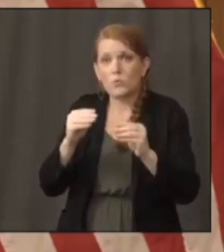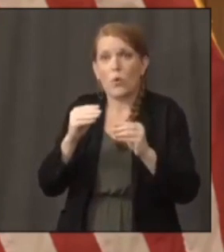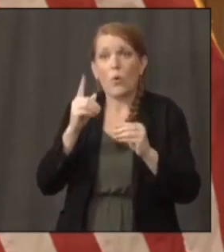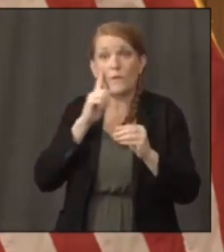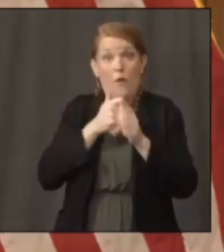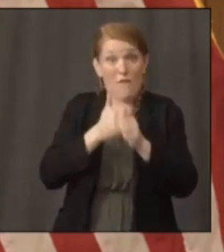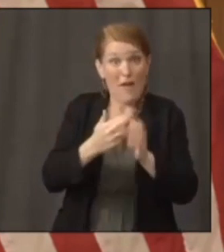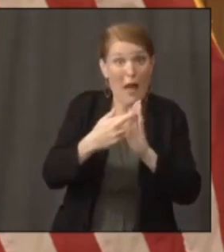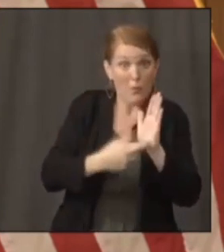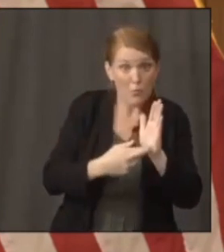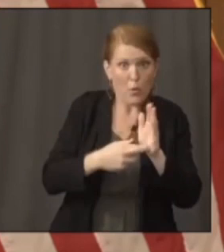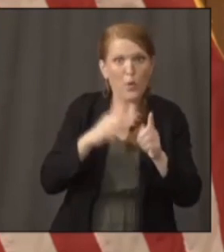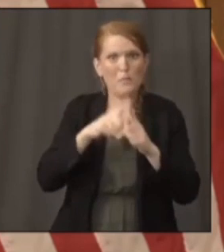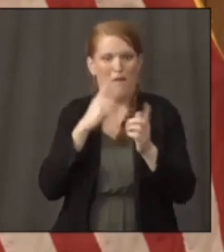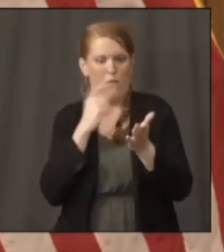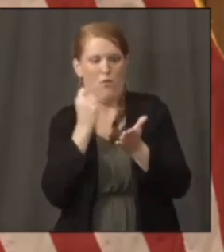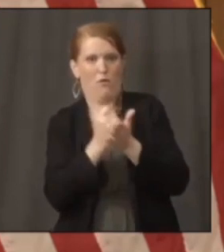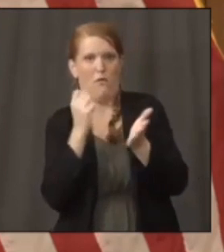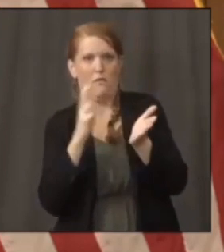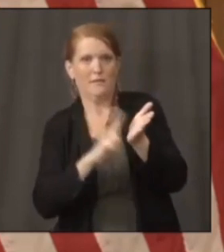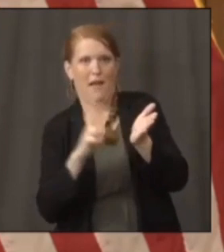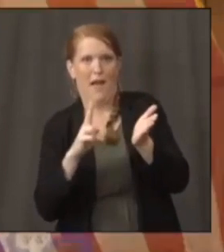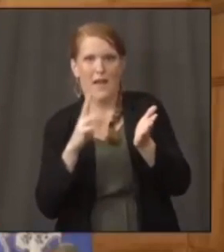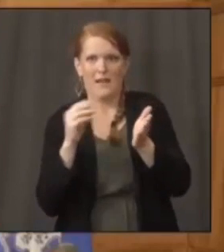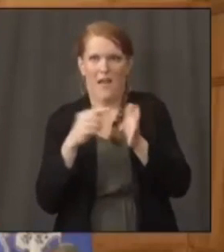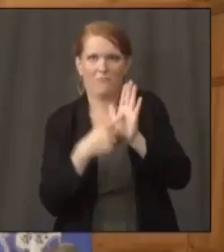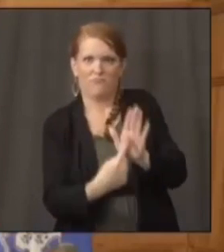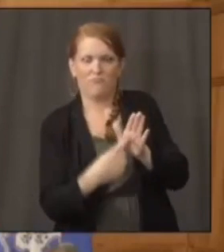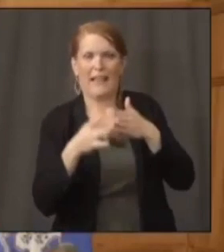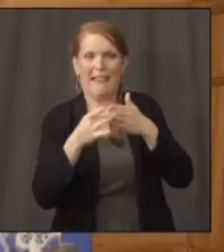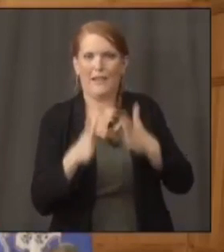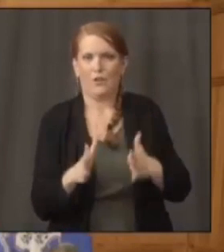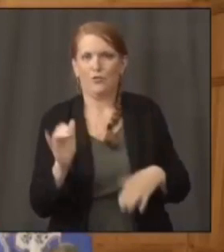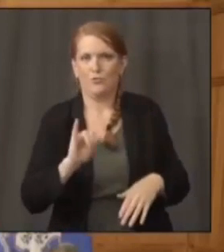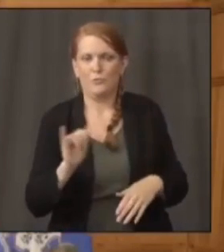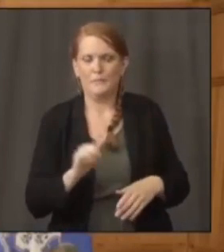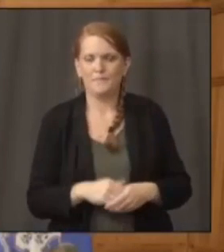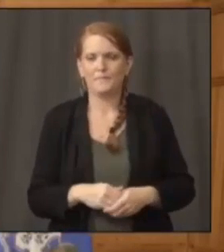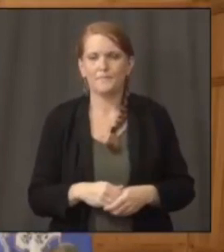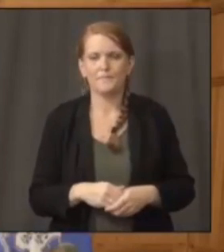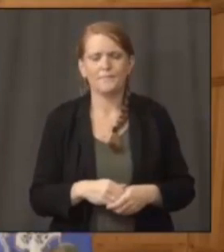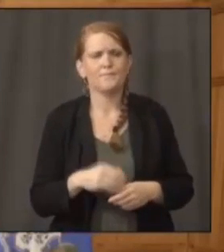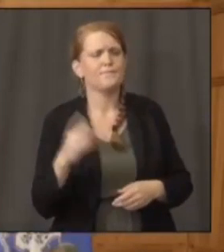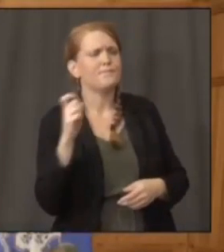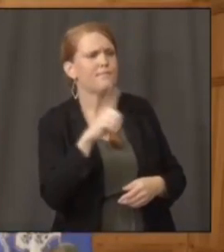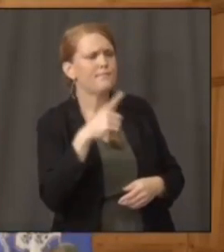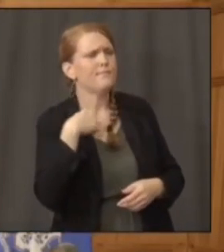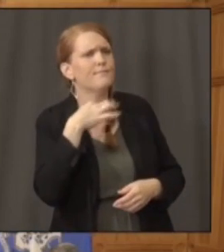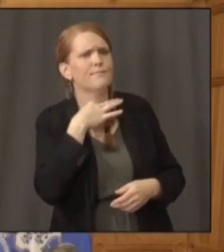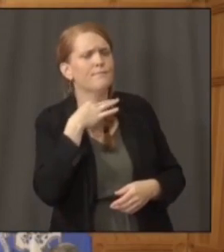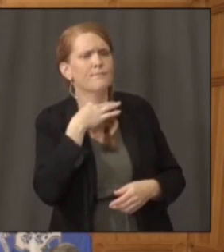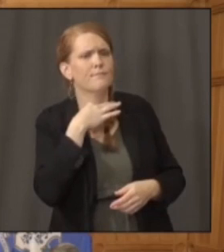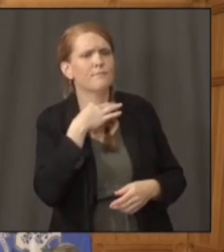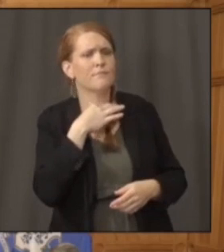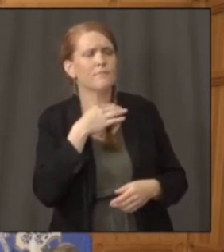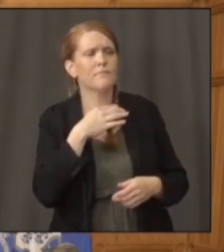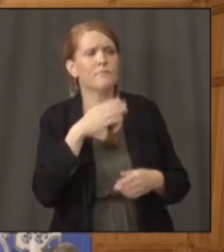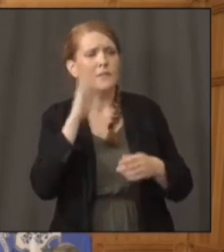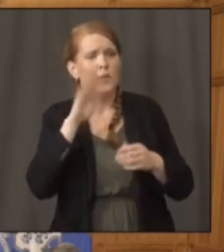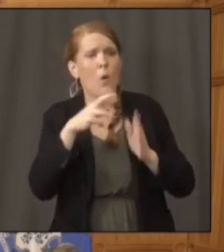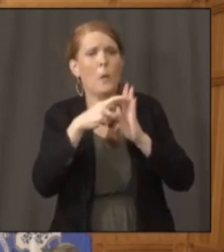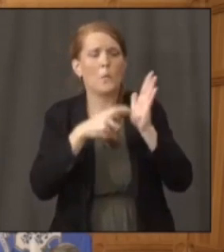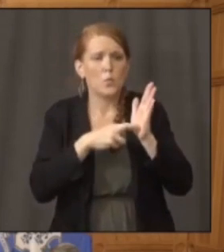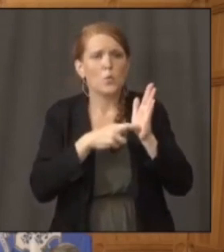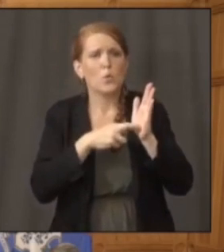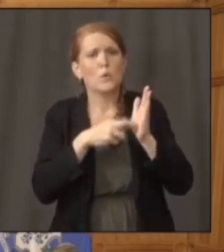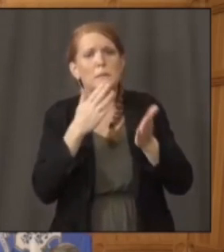rules, but being the leaders as well. So what can you tell us about easing up the restrictions that are also there